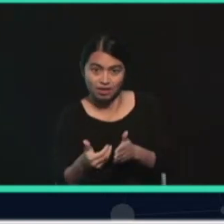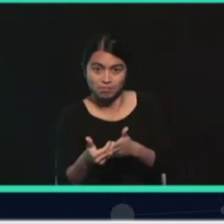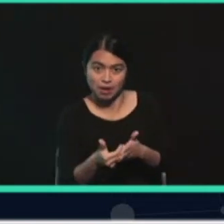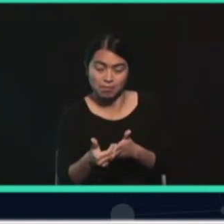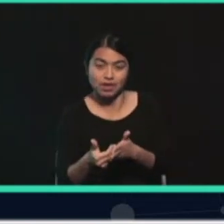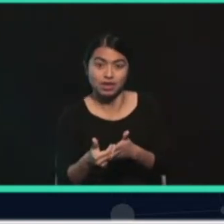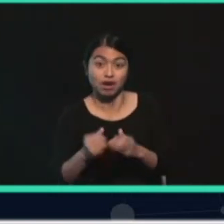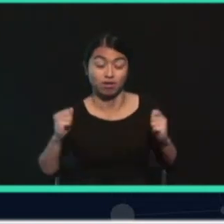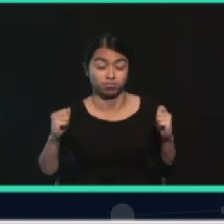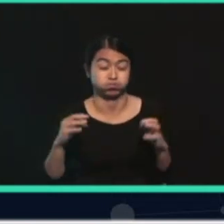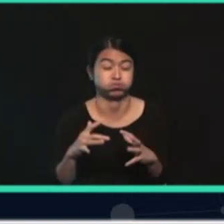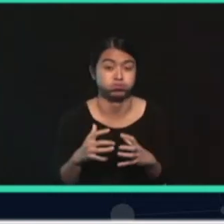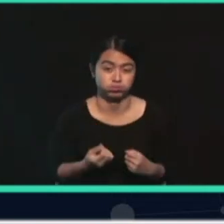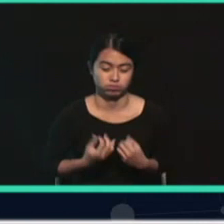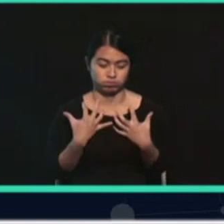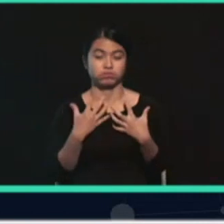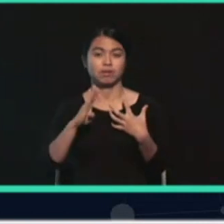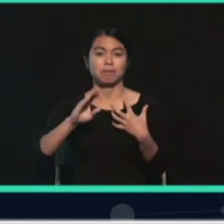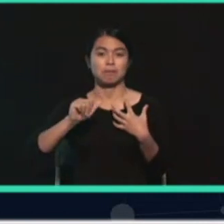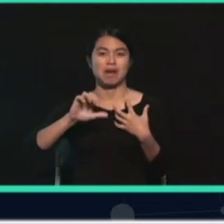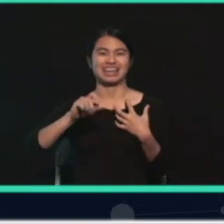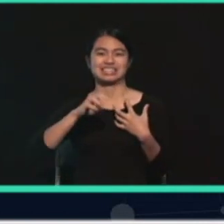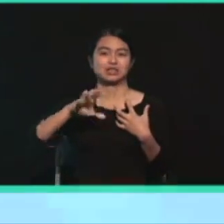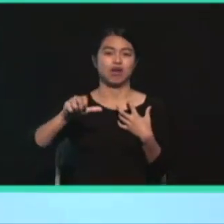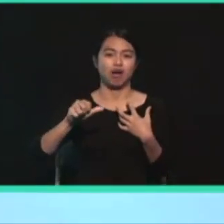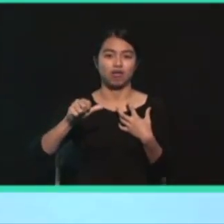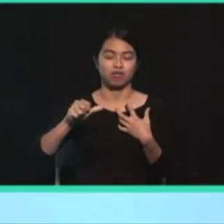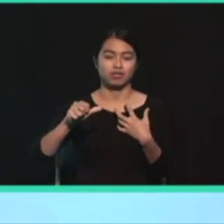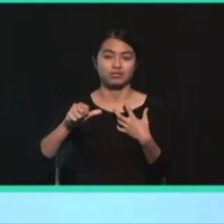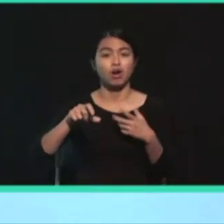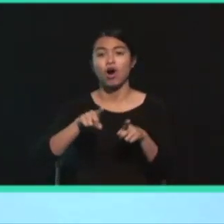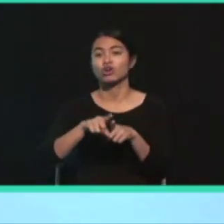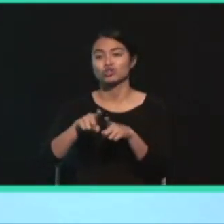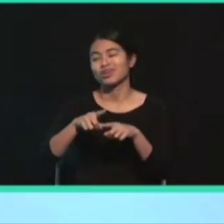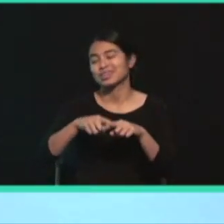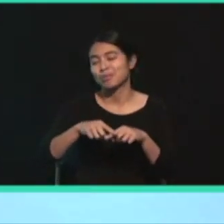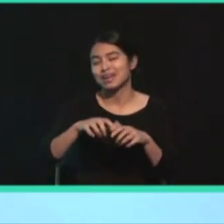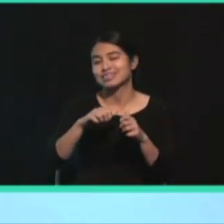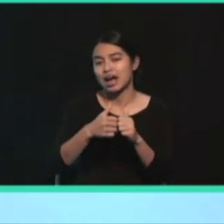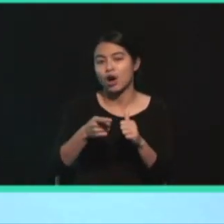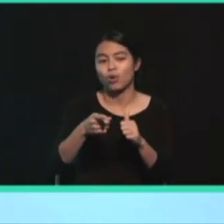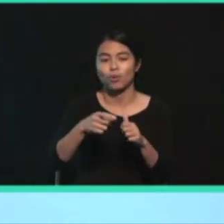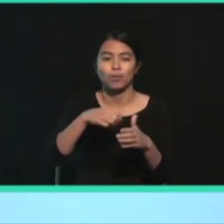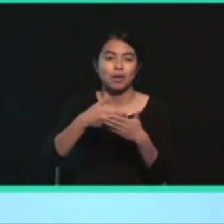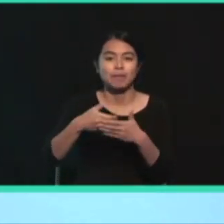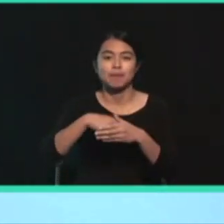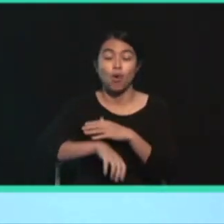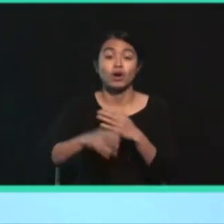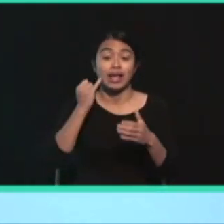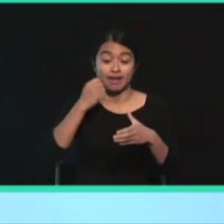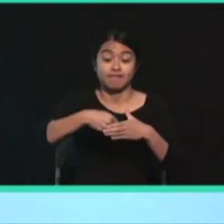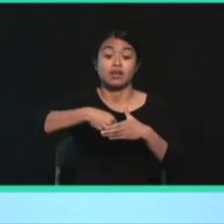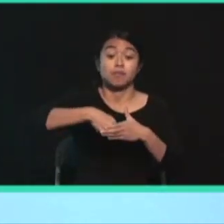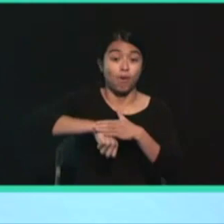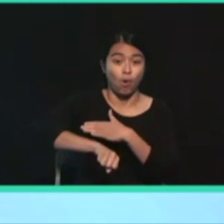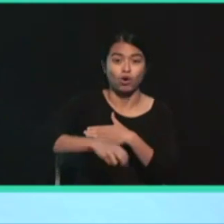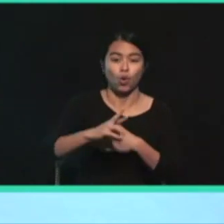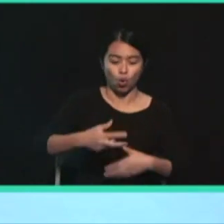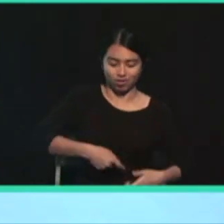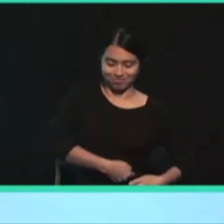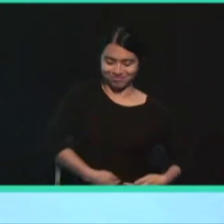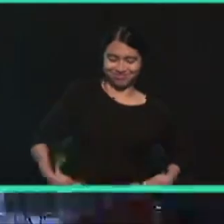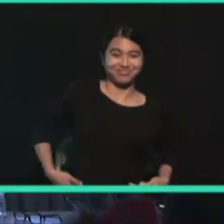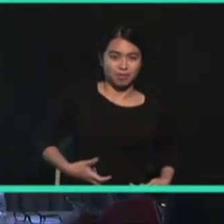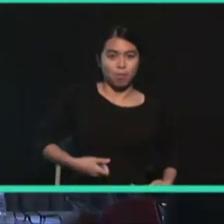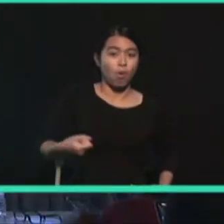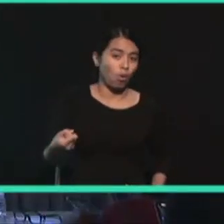bacteria. And it kind of comes from the way of the child was delivered. If you have vaginal delivery, you start out with a lot of lactobacillus. If you have